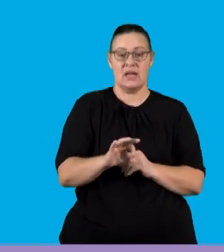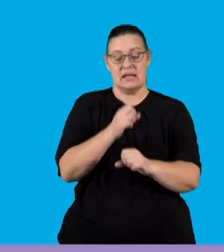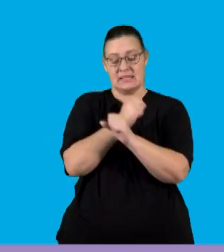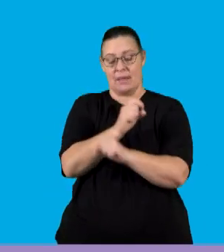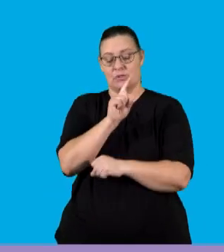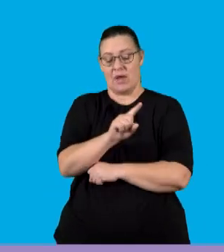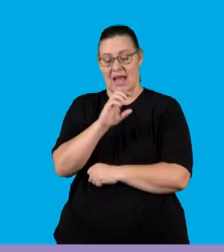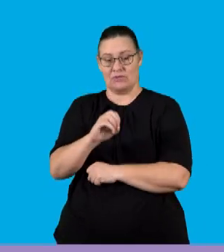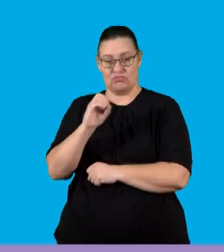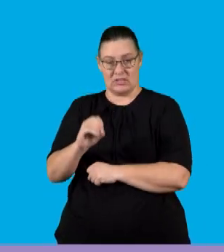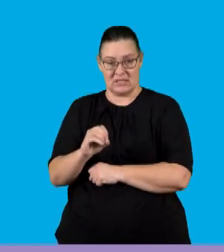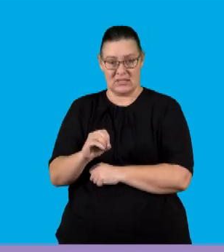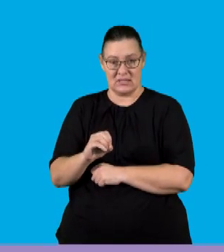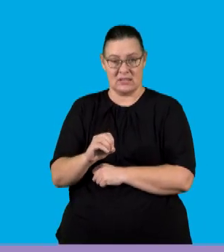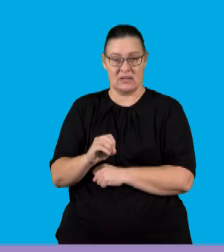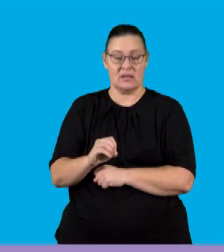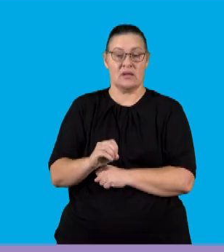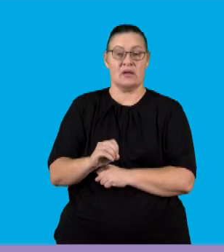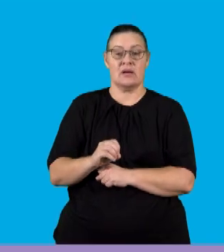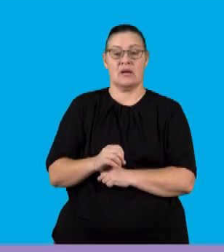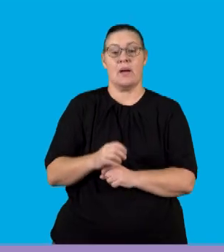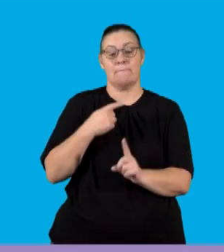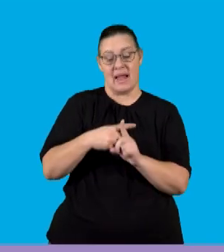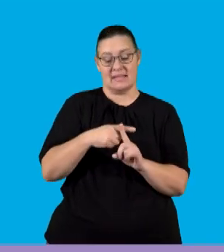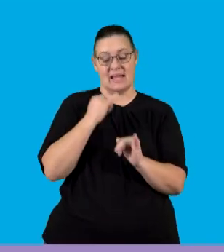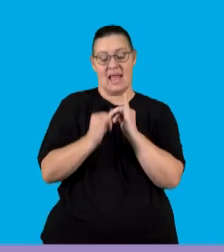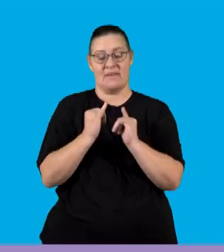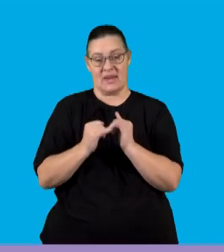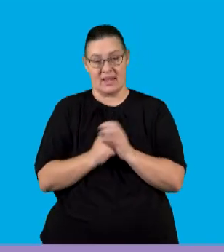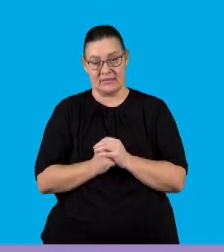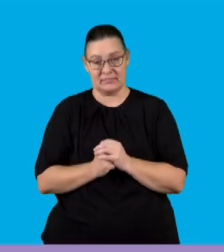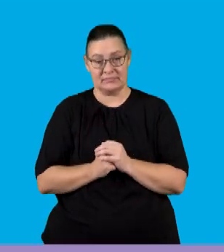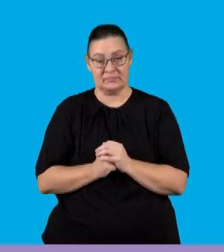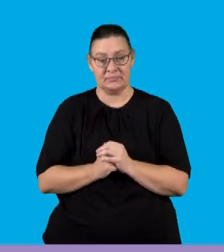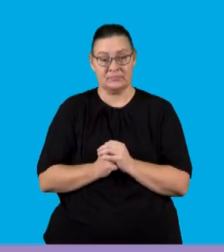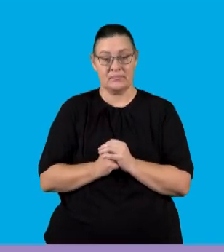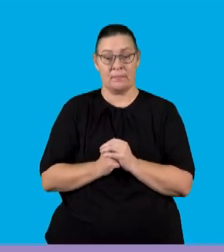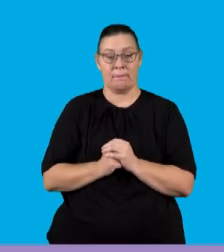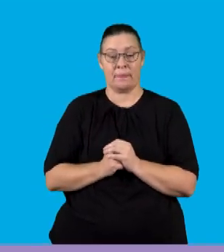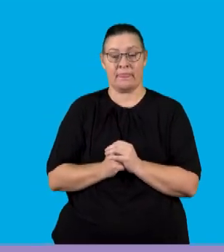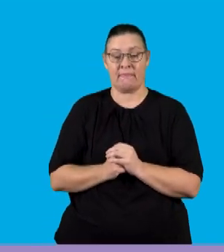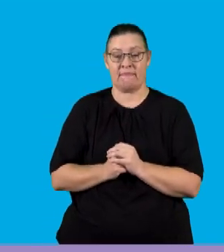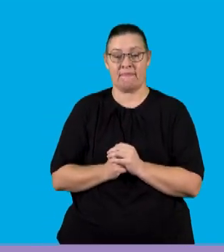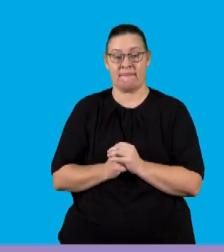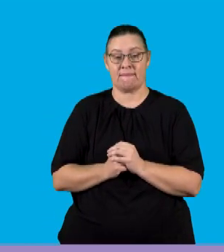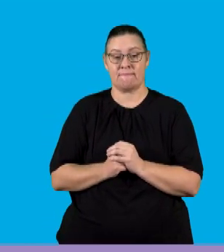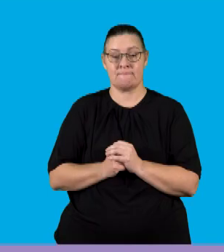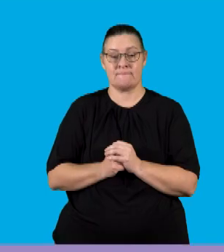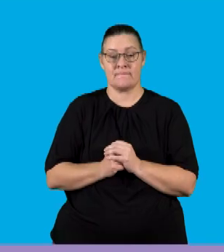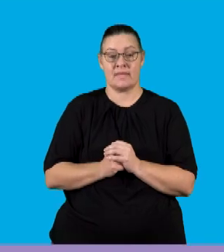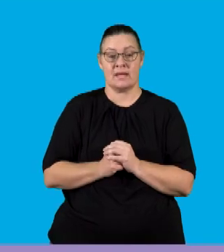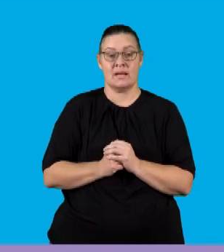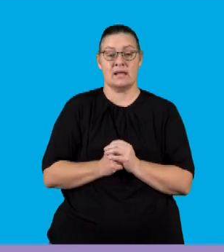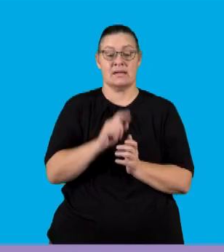3. We are going to multiply that with 100, and we are going to add an 11. So what